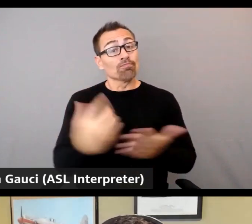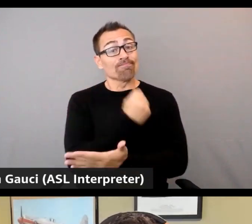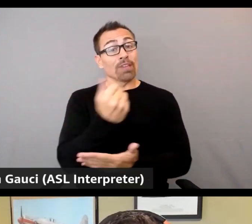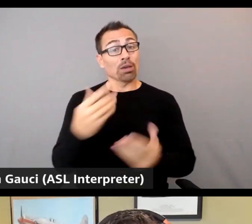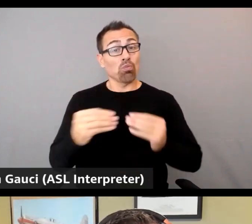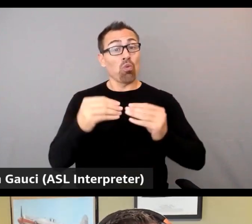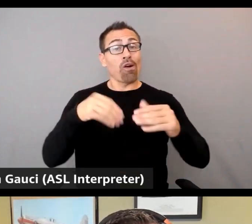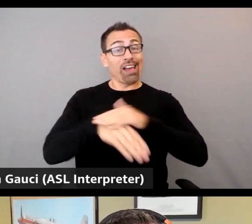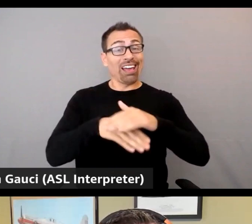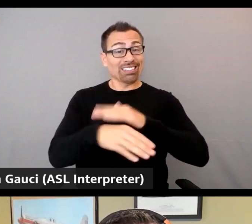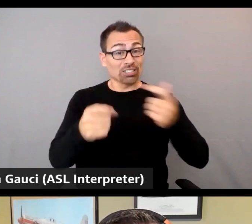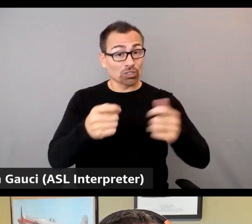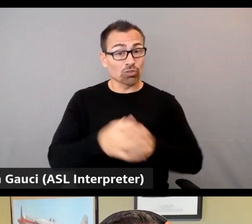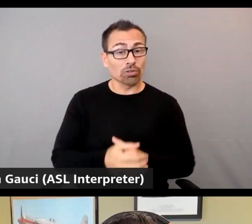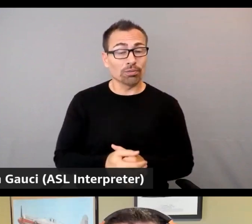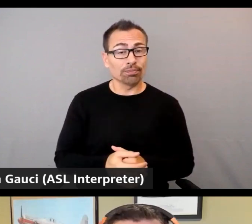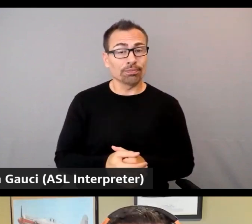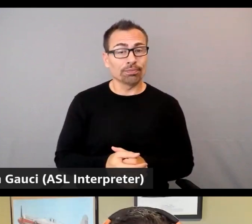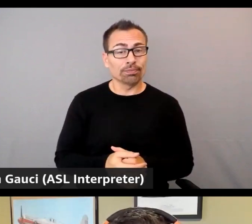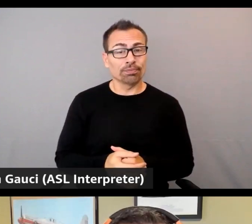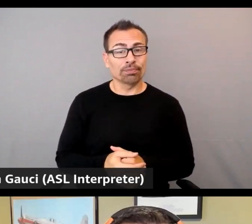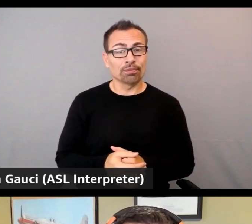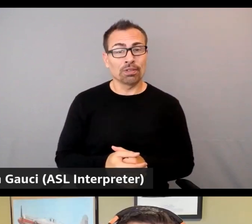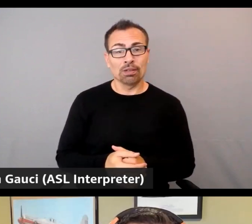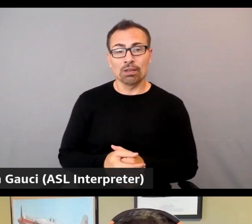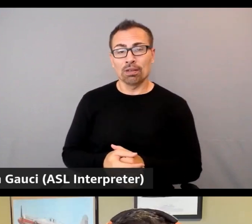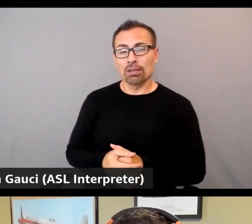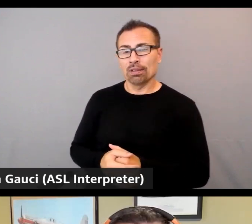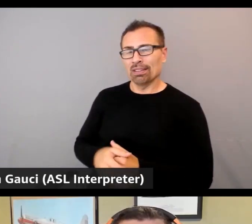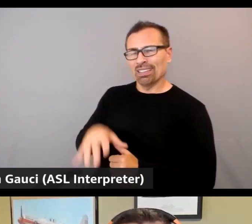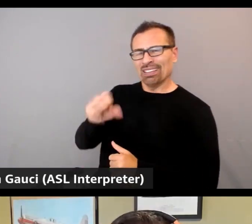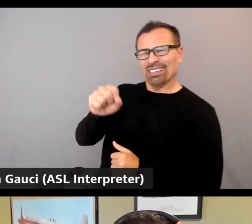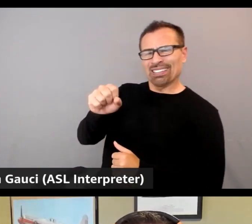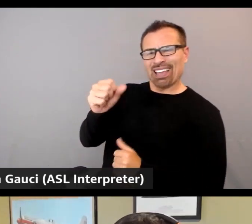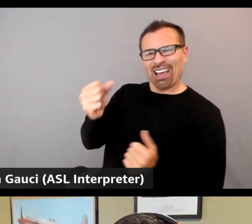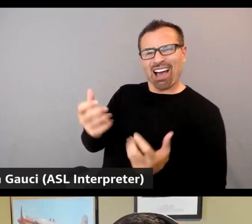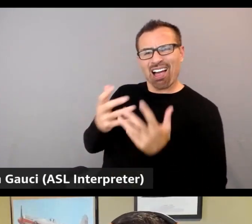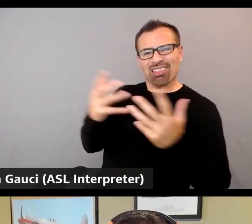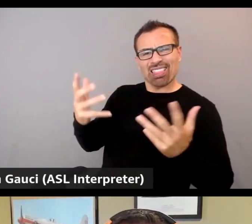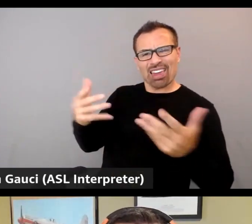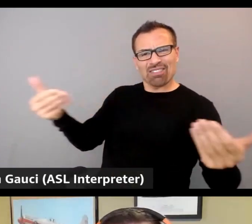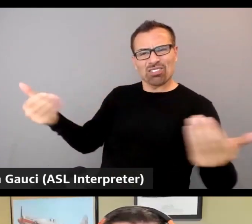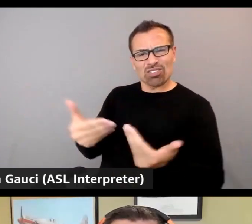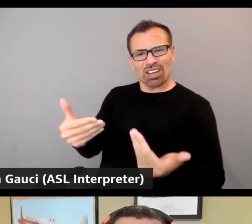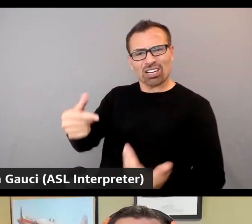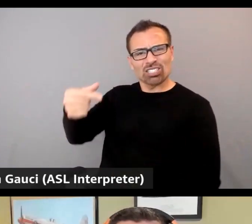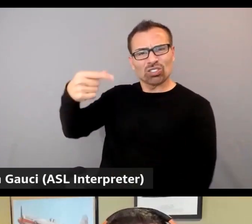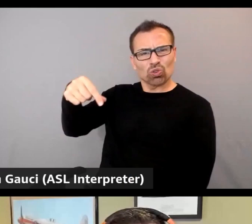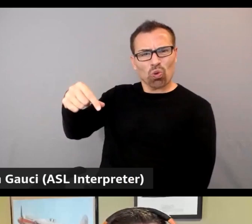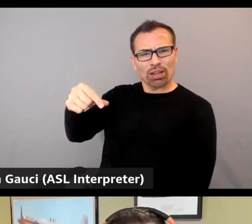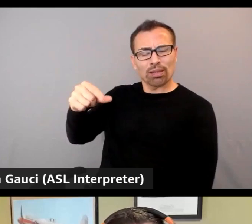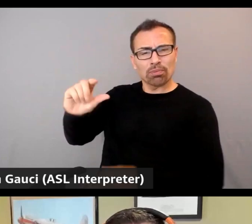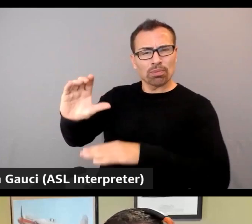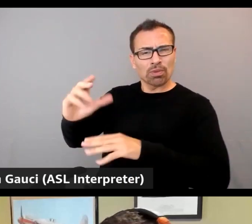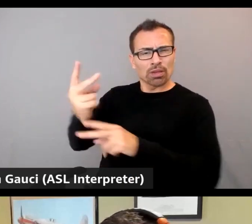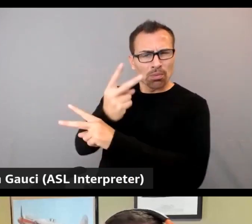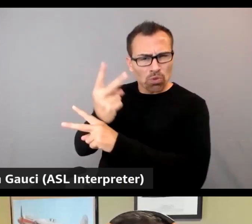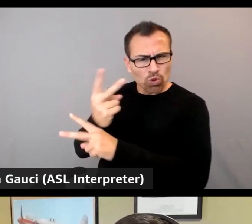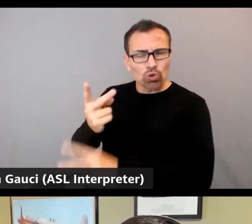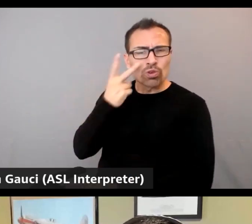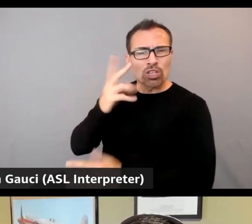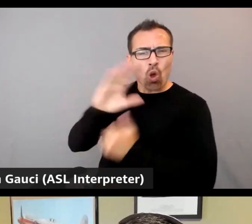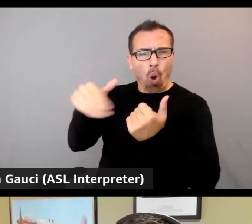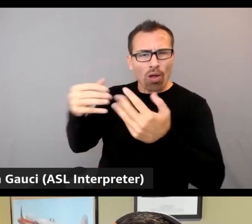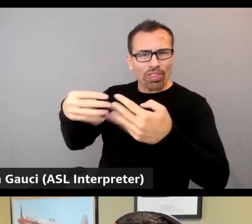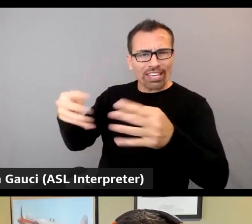because a lot of the introductions to quantum computing, you see all of the gate logic and a lot of like the